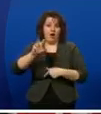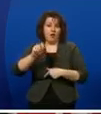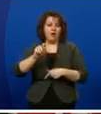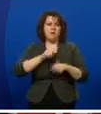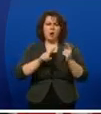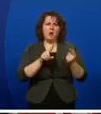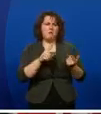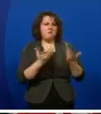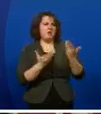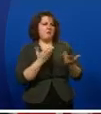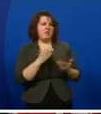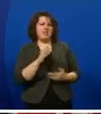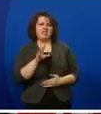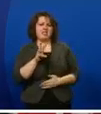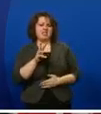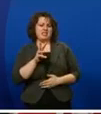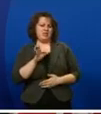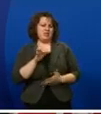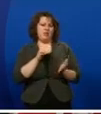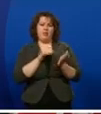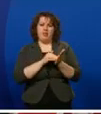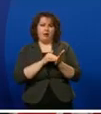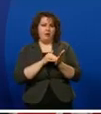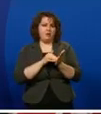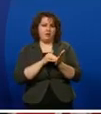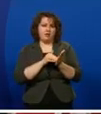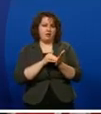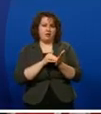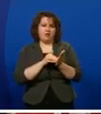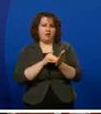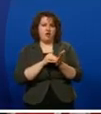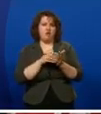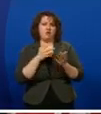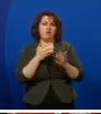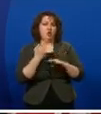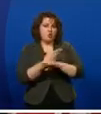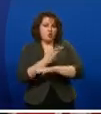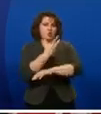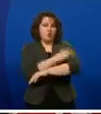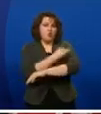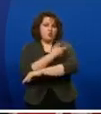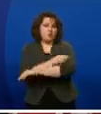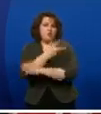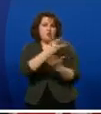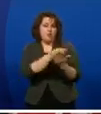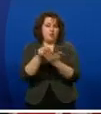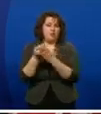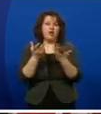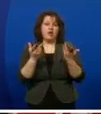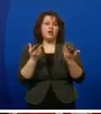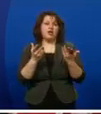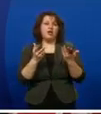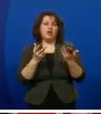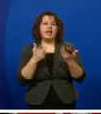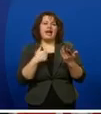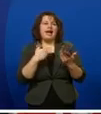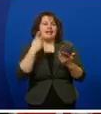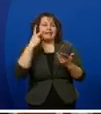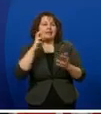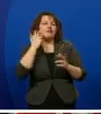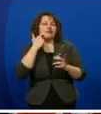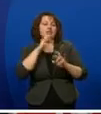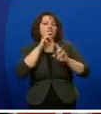only about maybe 600,000 being administered. Now, of course, I do see your recent report